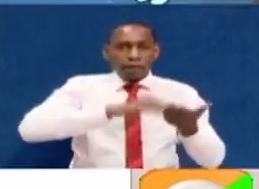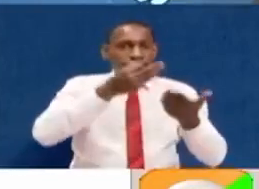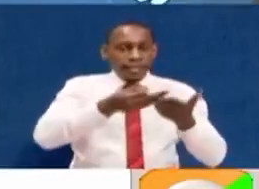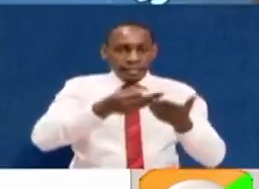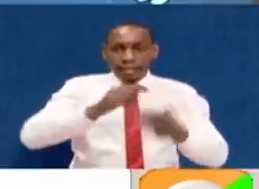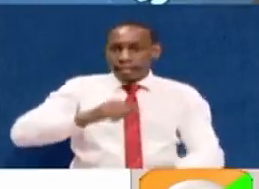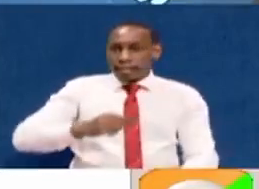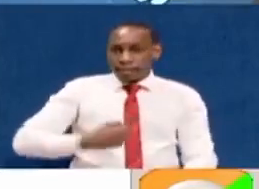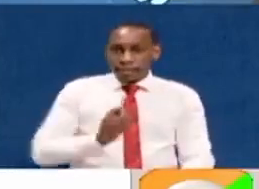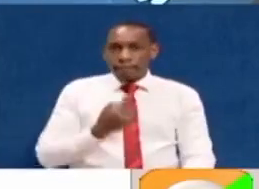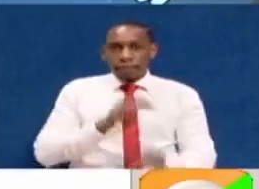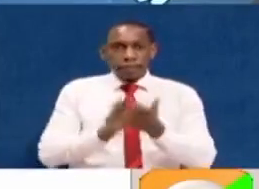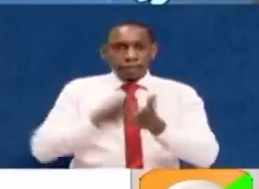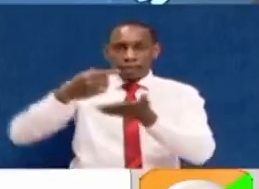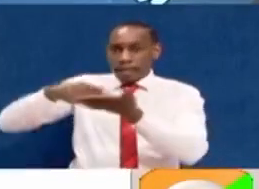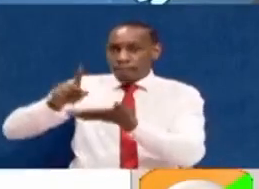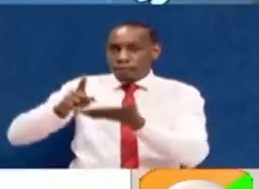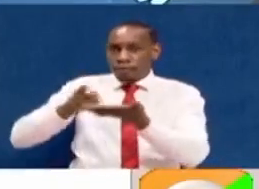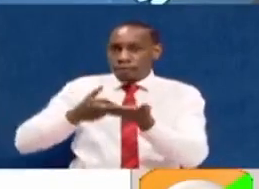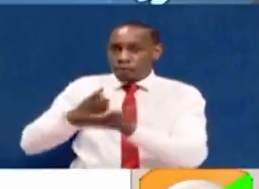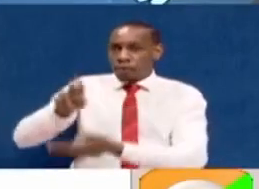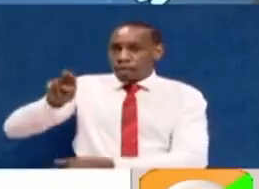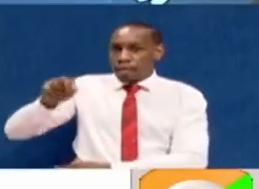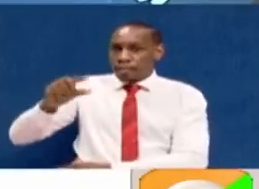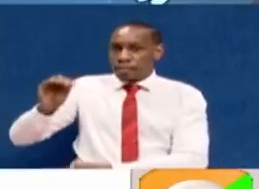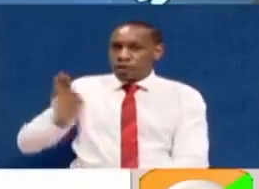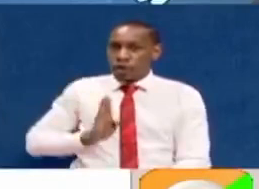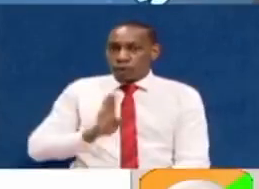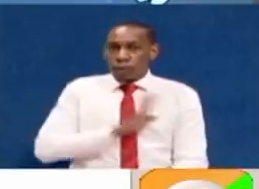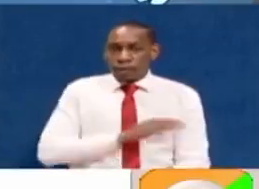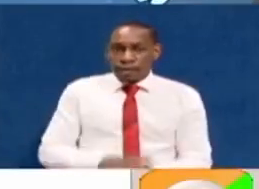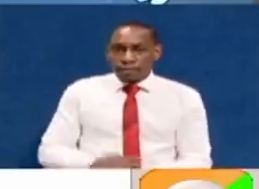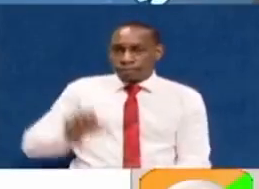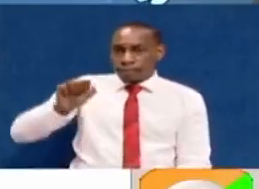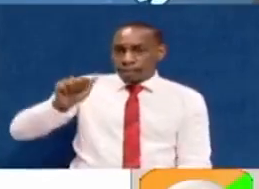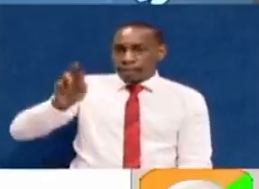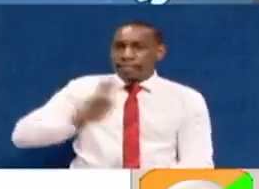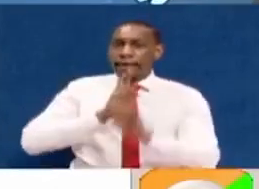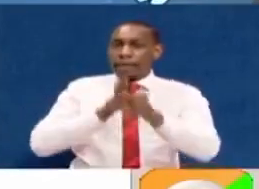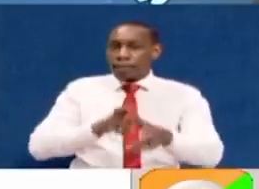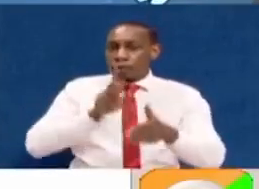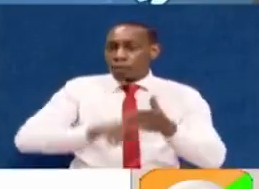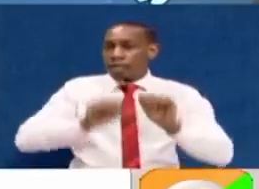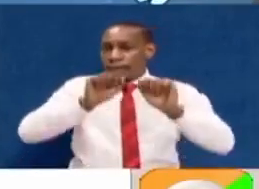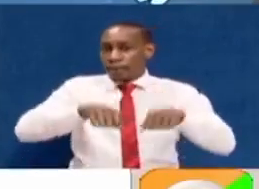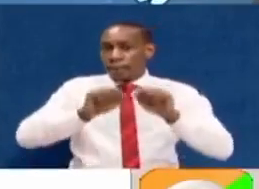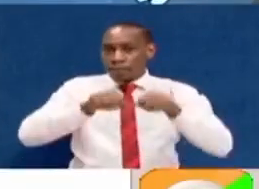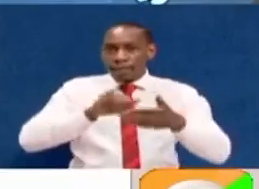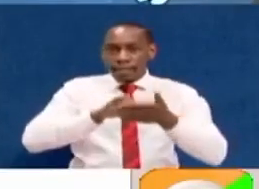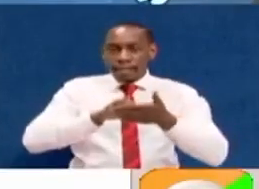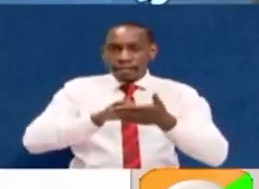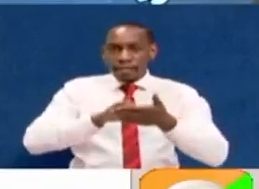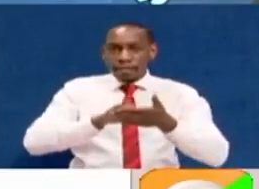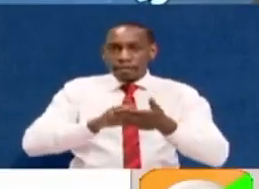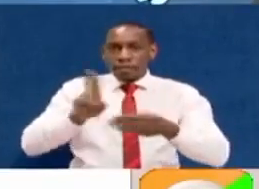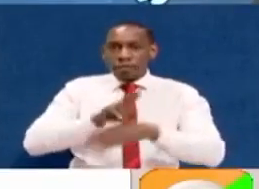to themselves without approval of the NGO's board. Sam Gituku reports of what could be blatant